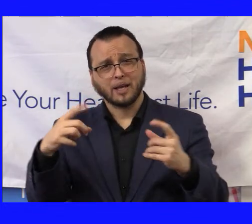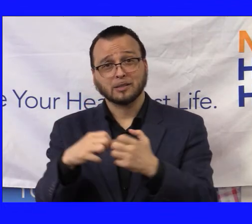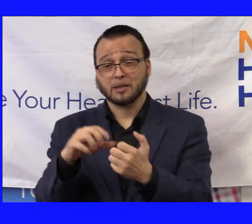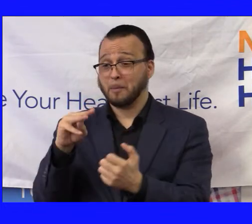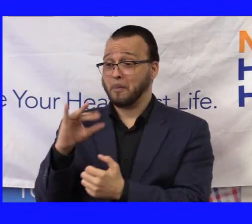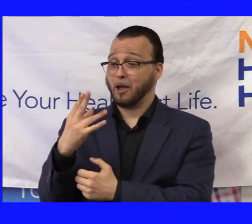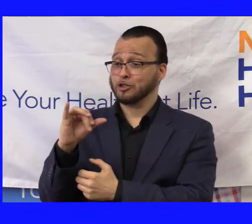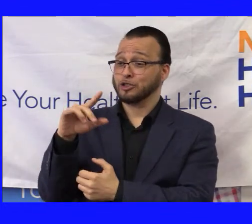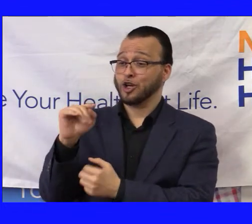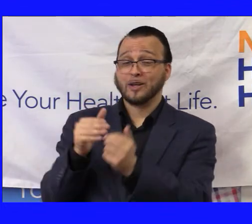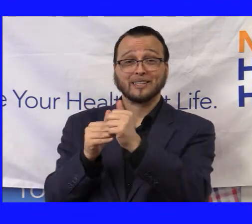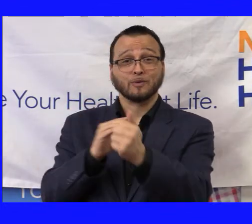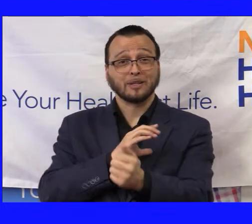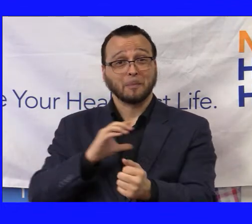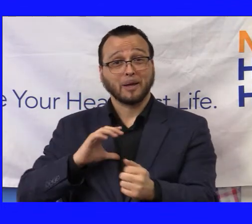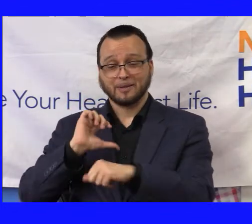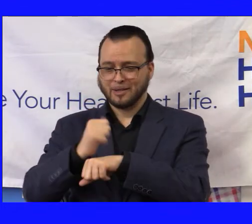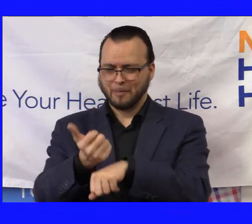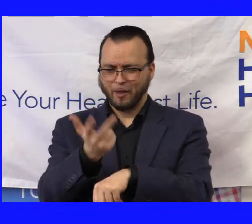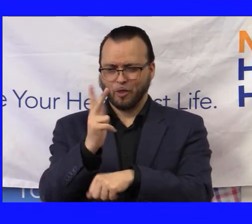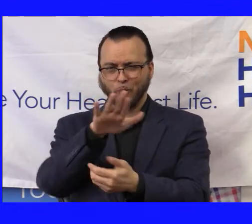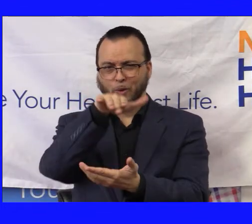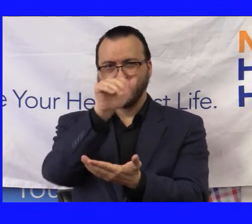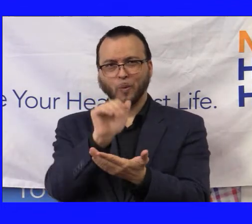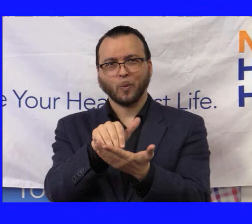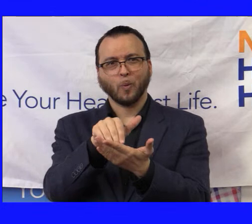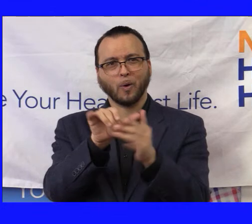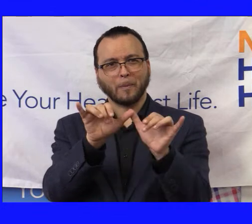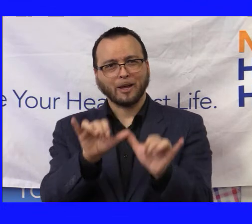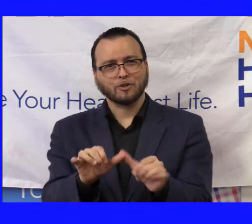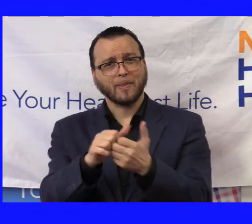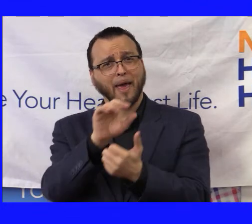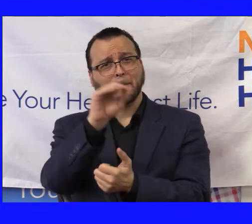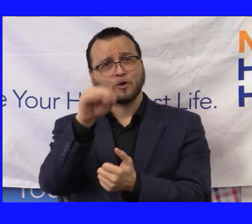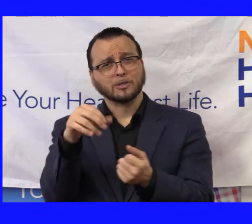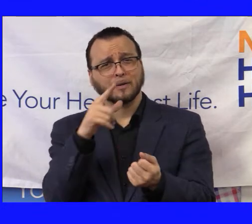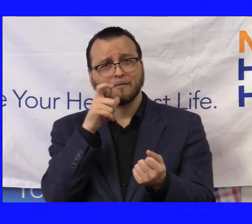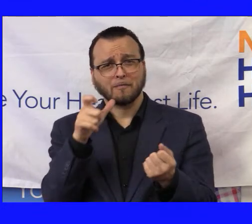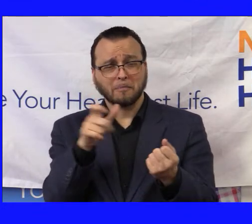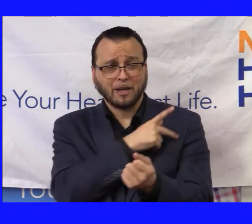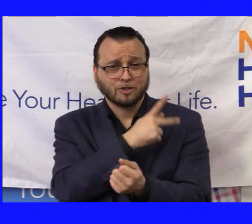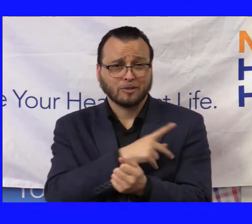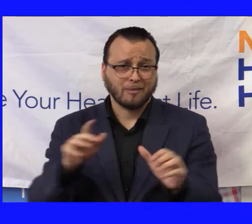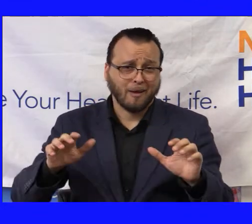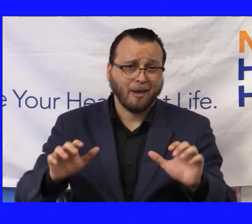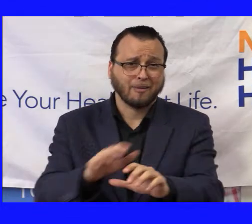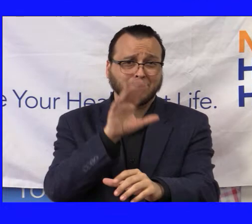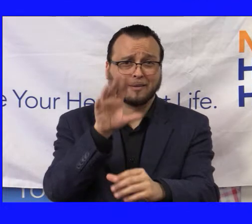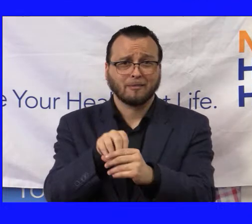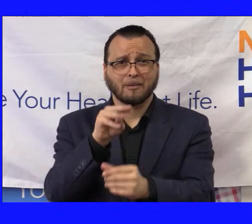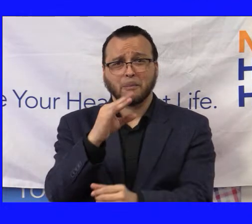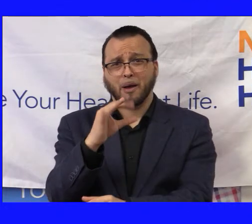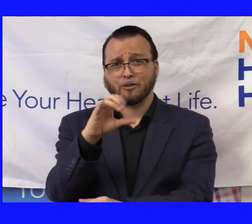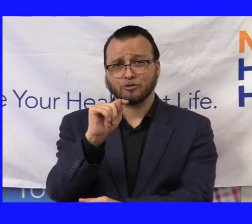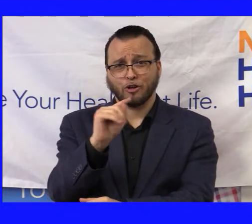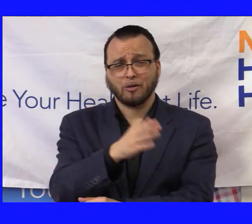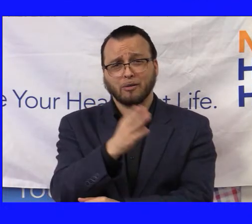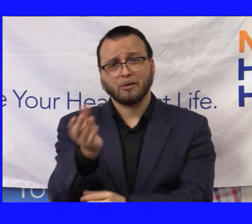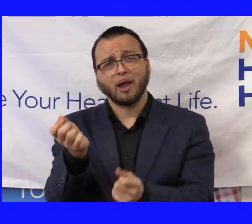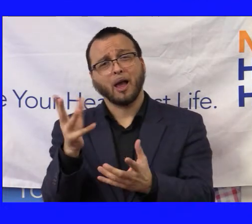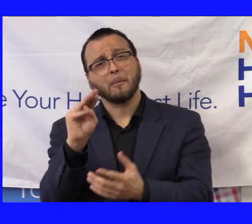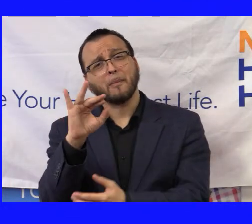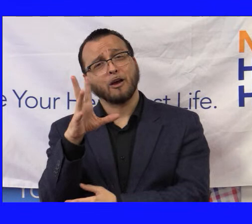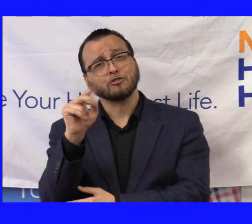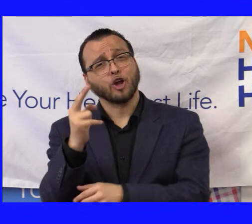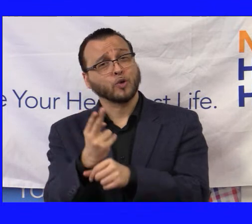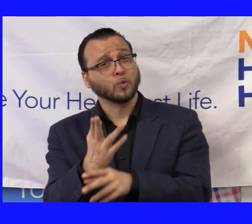3 core metrics. So this is the percentage of patients that are active in MyChart, the total number of MyChart users, and the number of